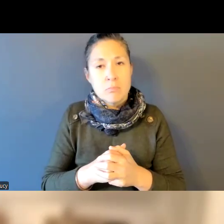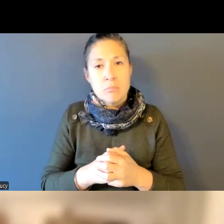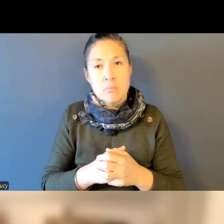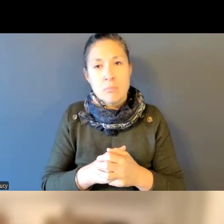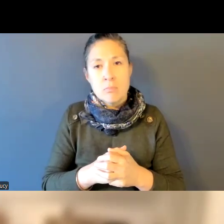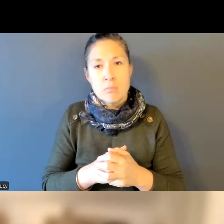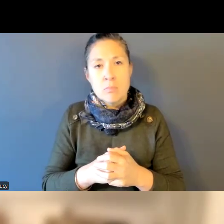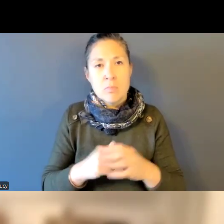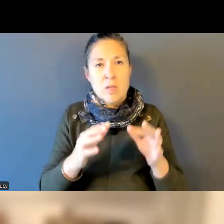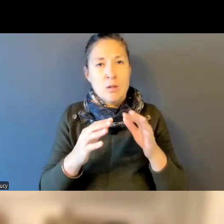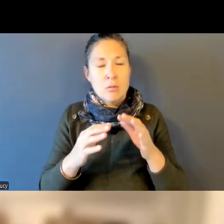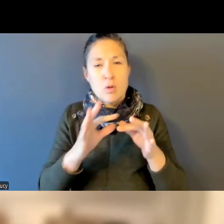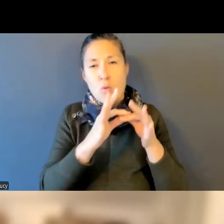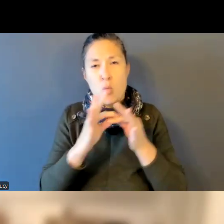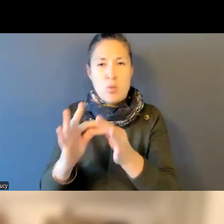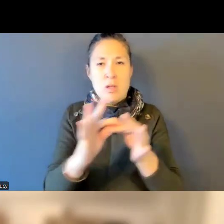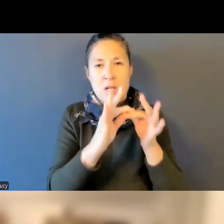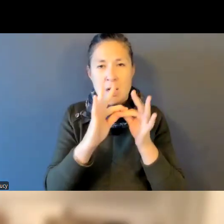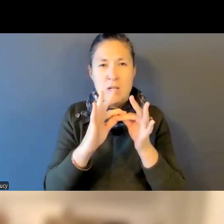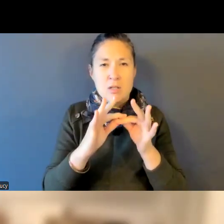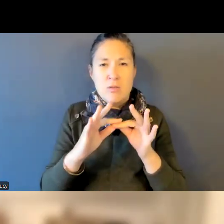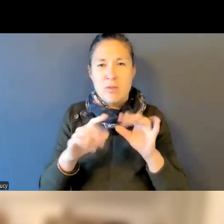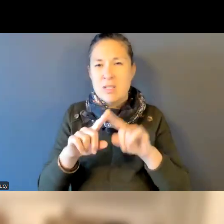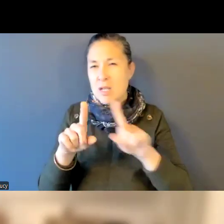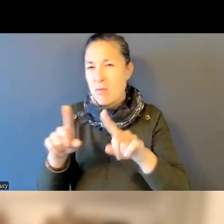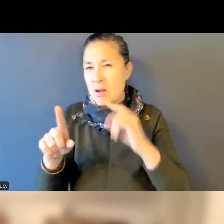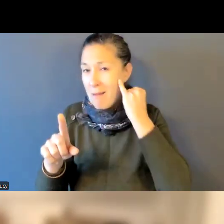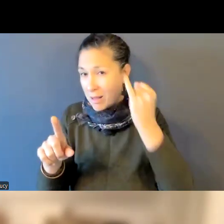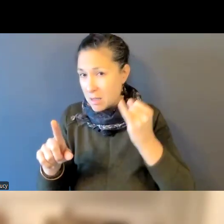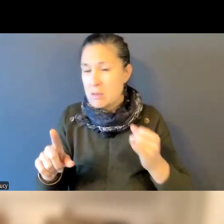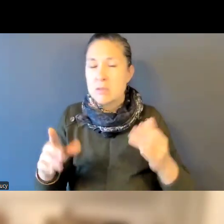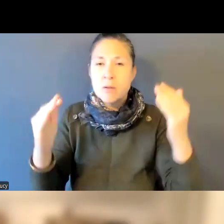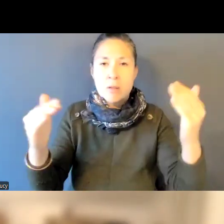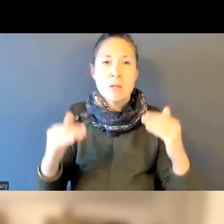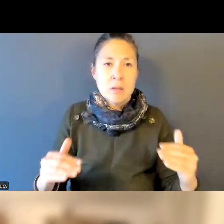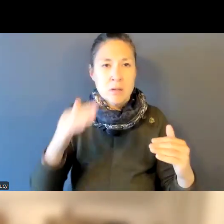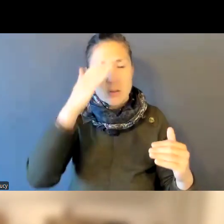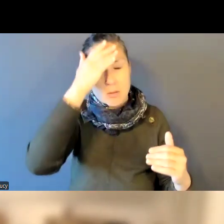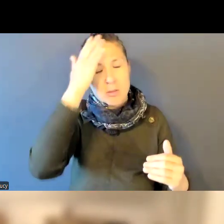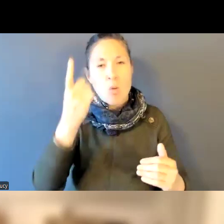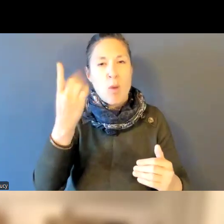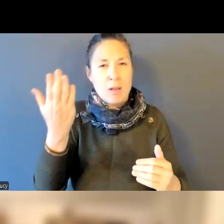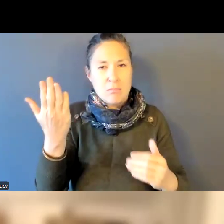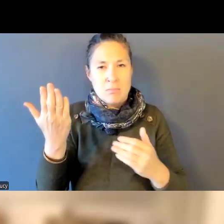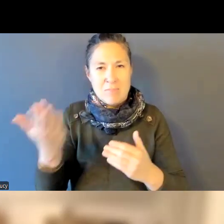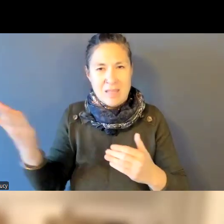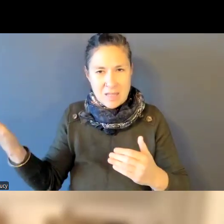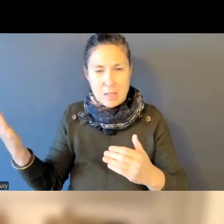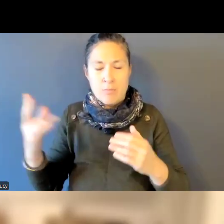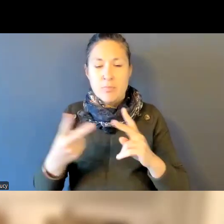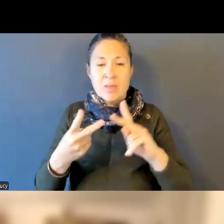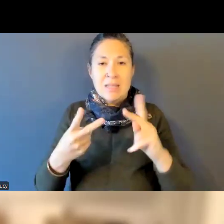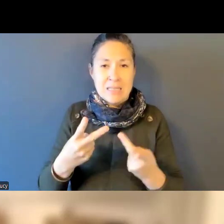of coordination around these ideas. And so that's one. And then the second piece of it is, I'm